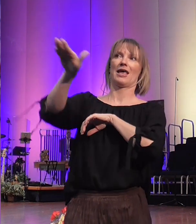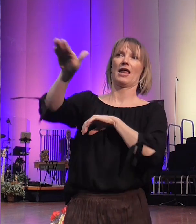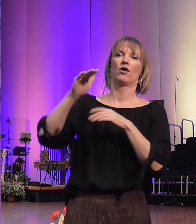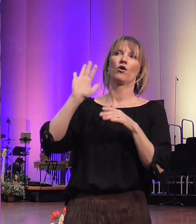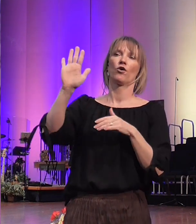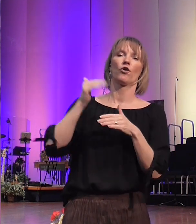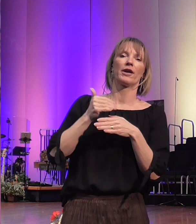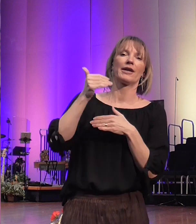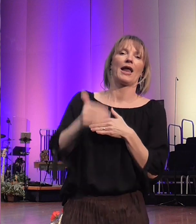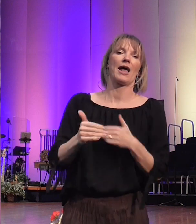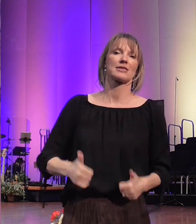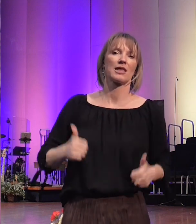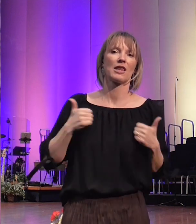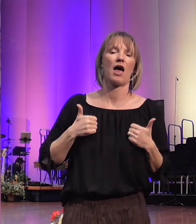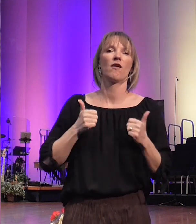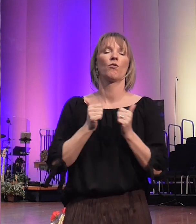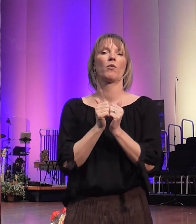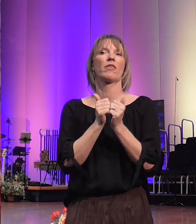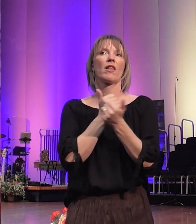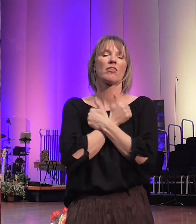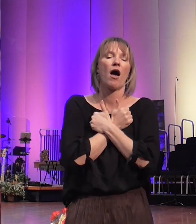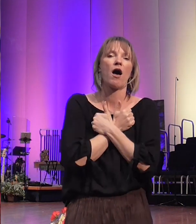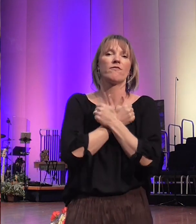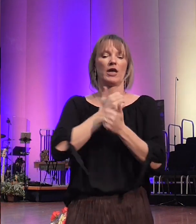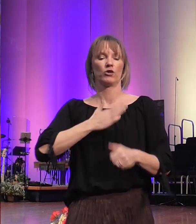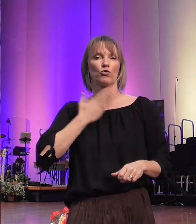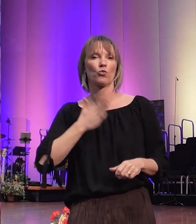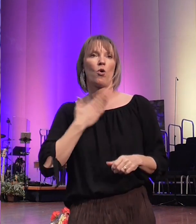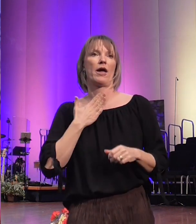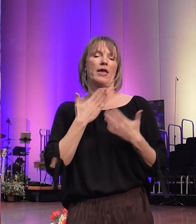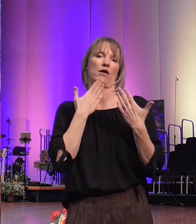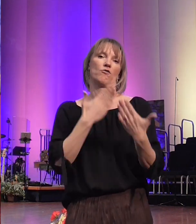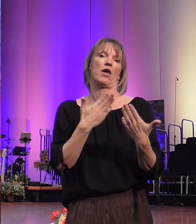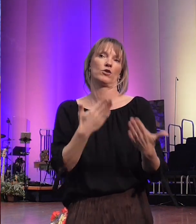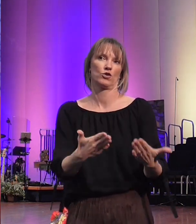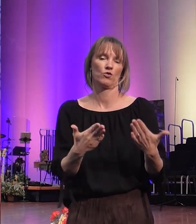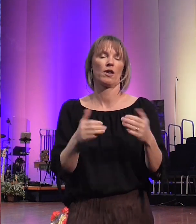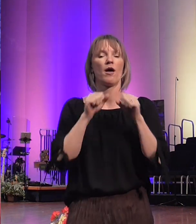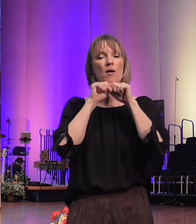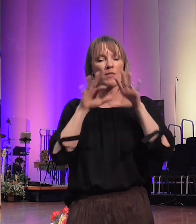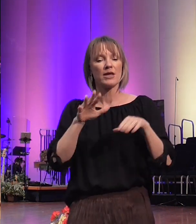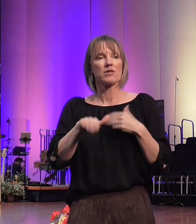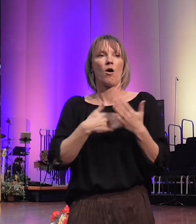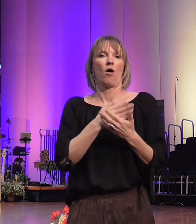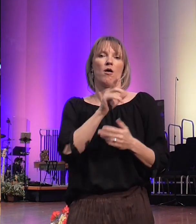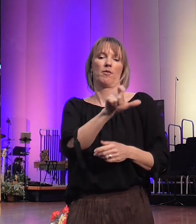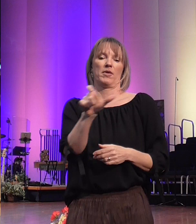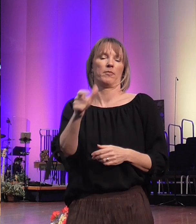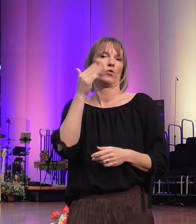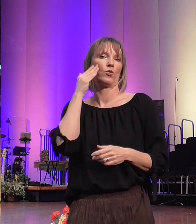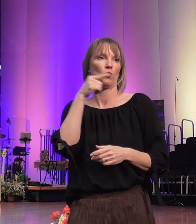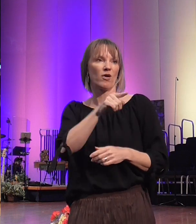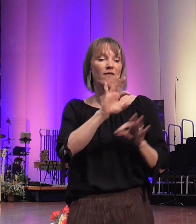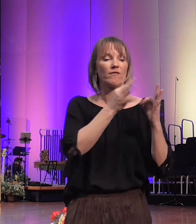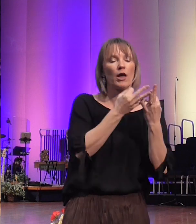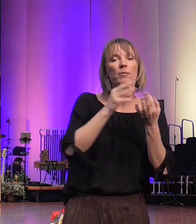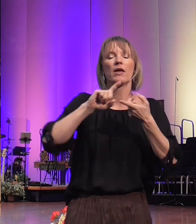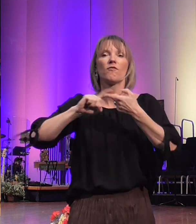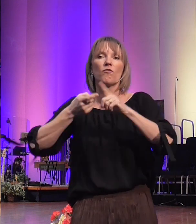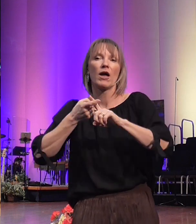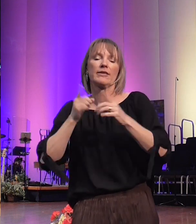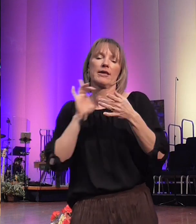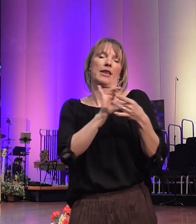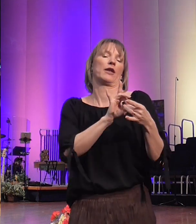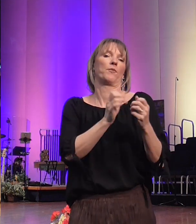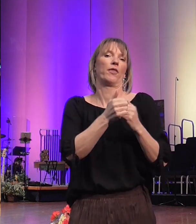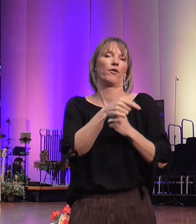next life with great love and joy and gratitude. And bless all who knew her, any family or friends connected to